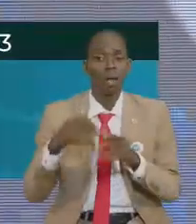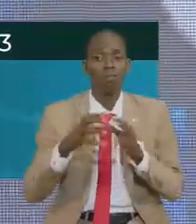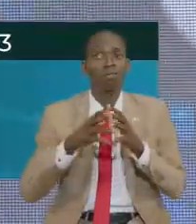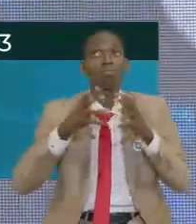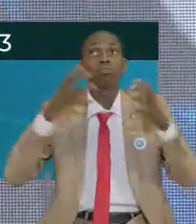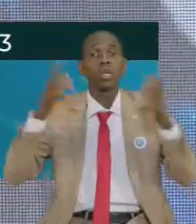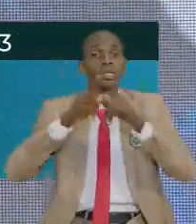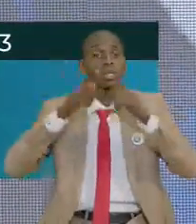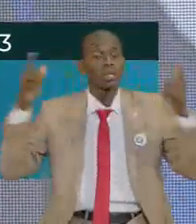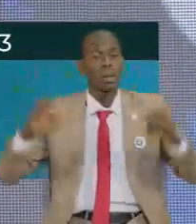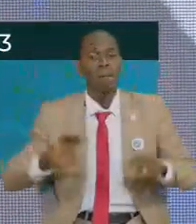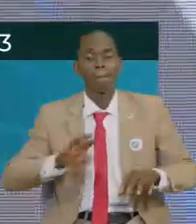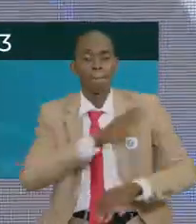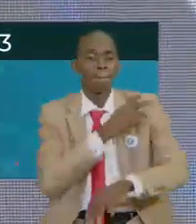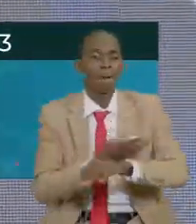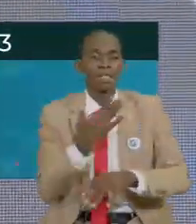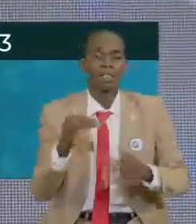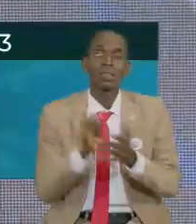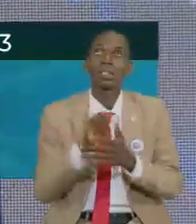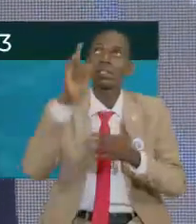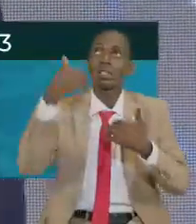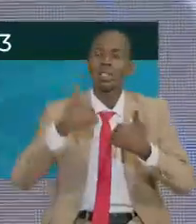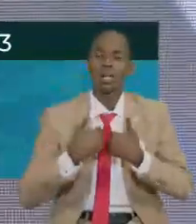great, mighty things that he has done.